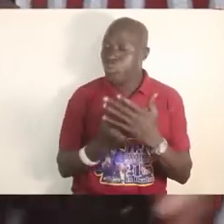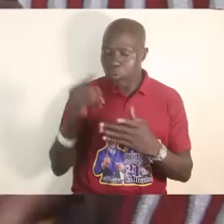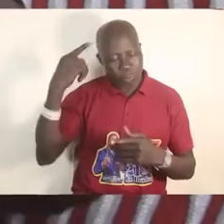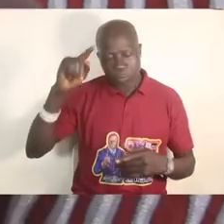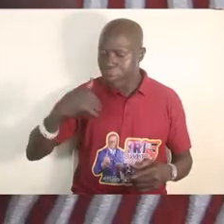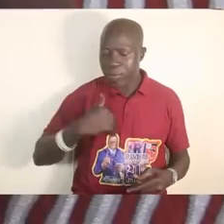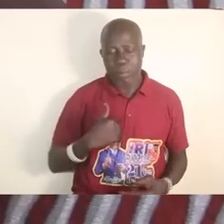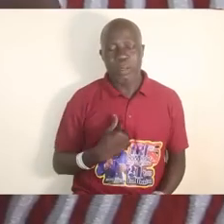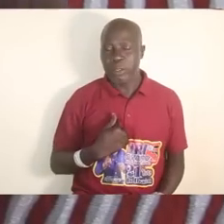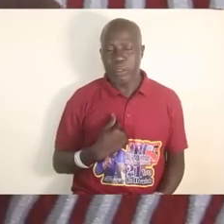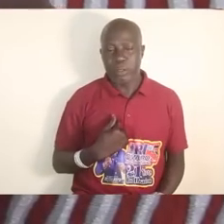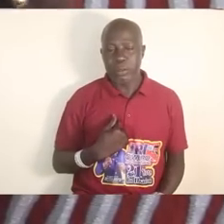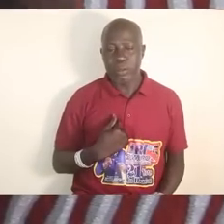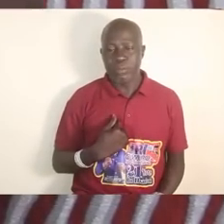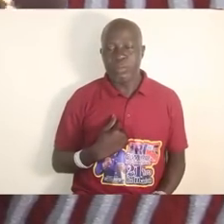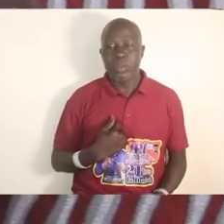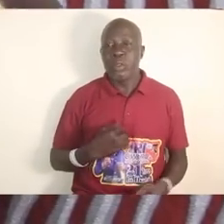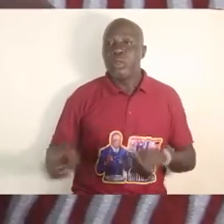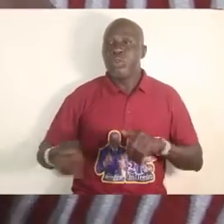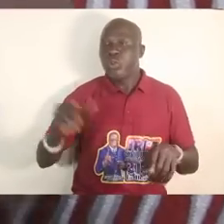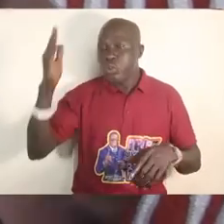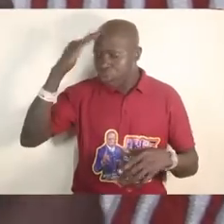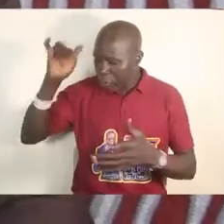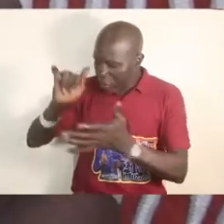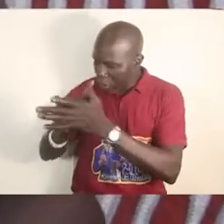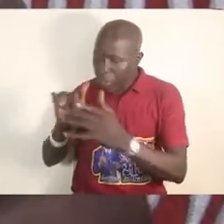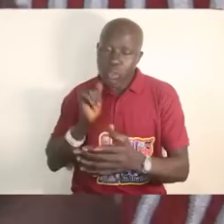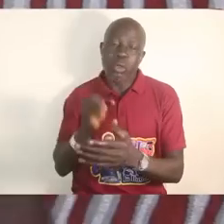ọ̀la mi adára. O jẹ́ mọ̀ pé ọ̀la rẹ̀ dára.